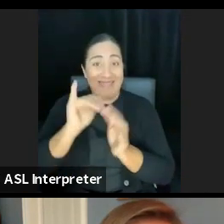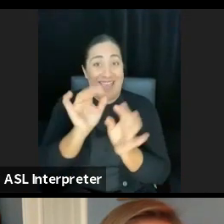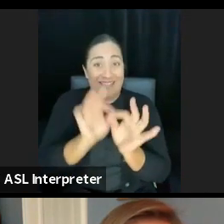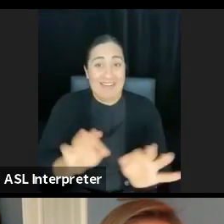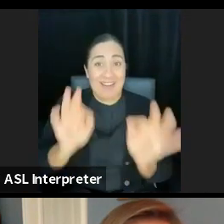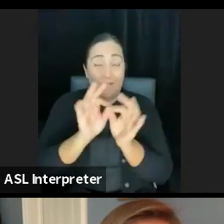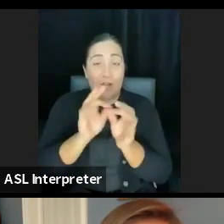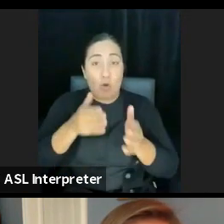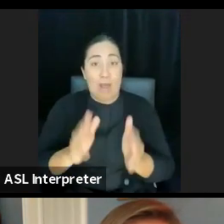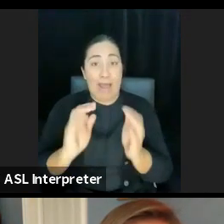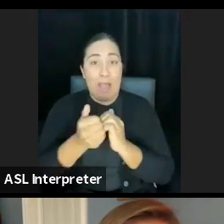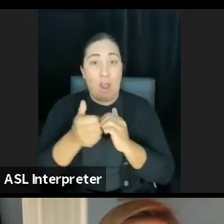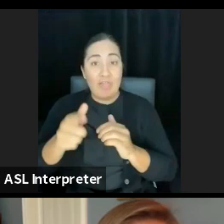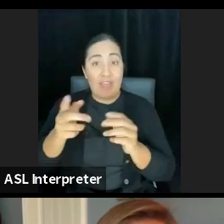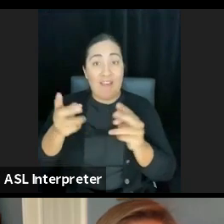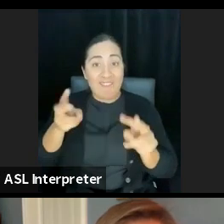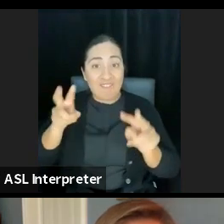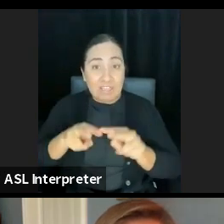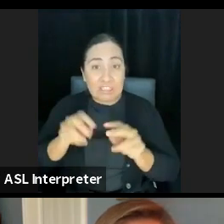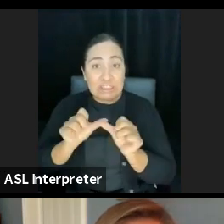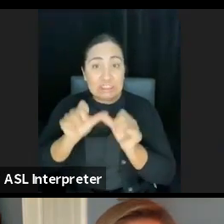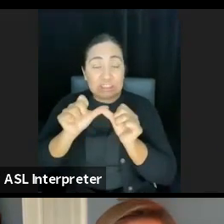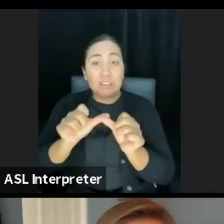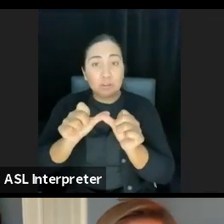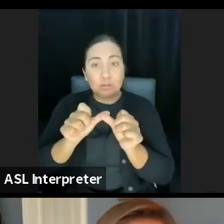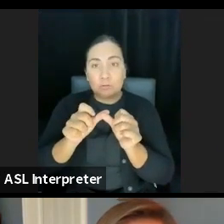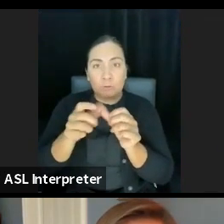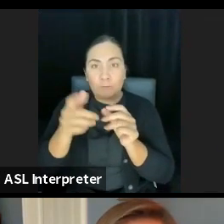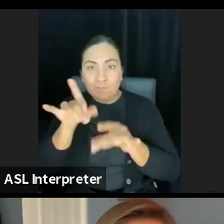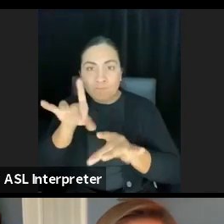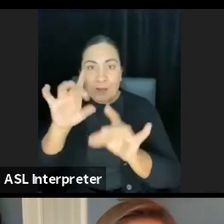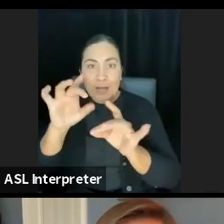industry continues to find profit.